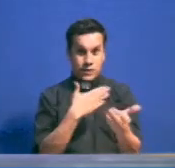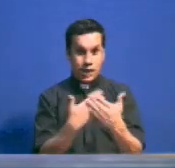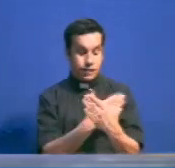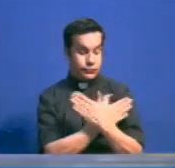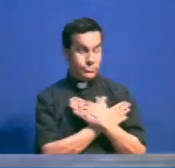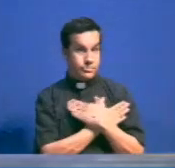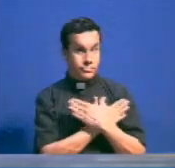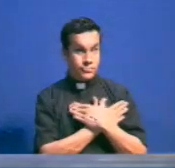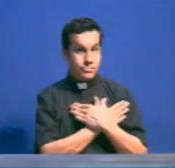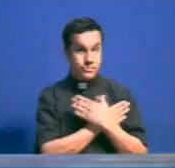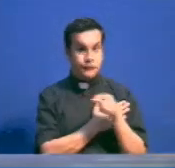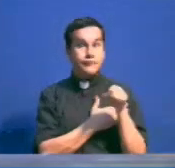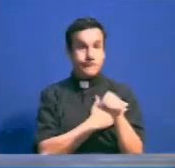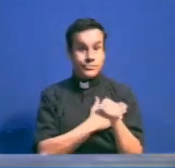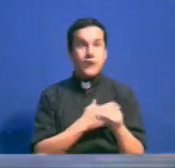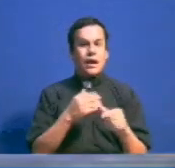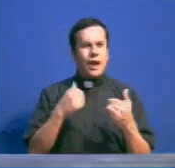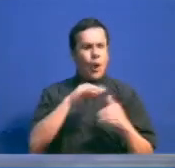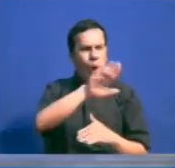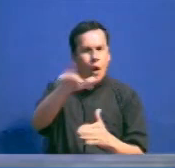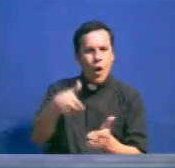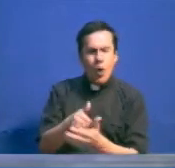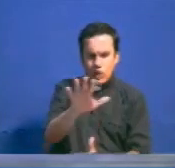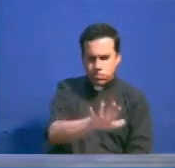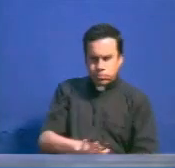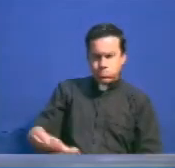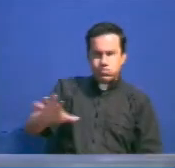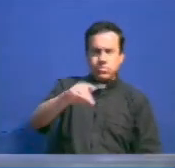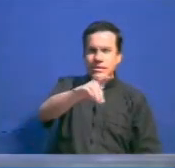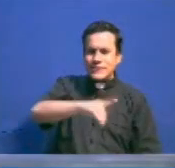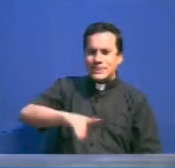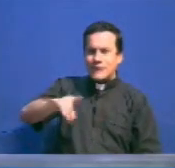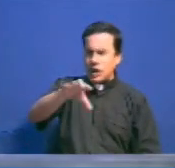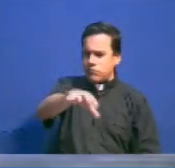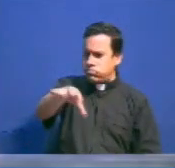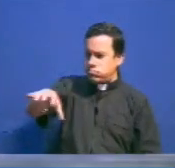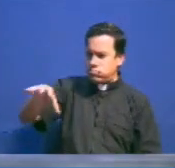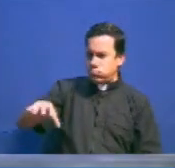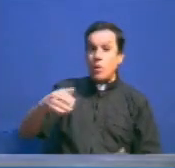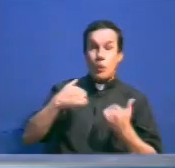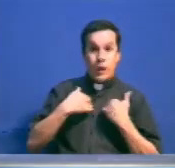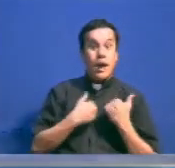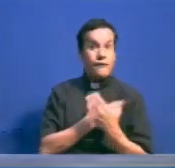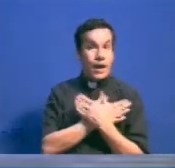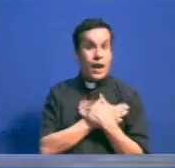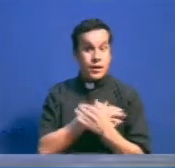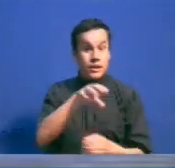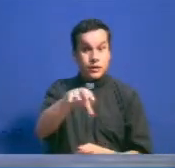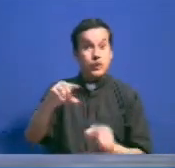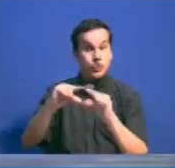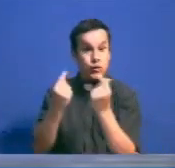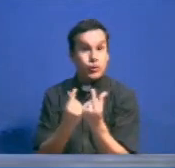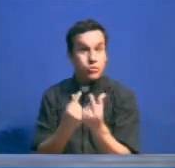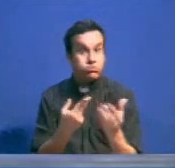that, we want to compliment what the dioceses and the parishes and also the government is